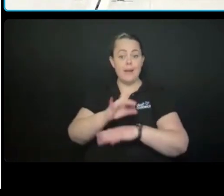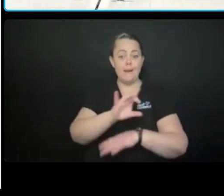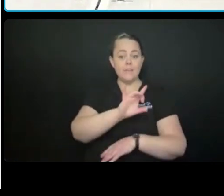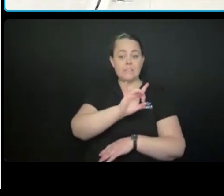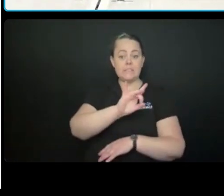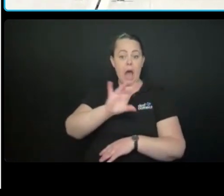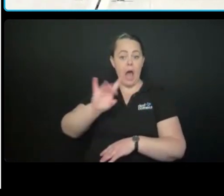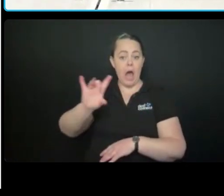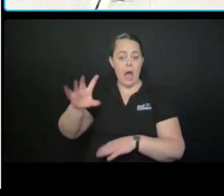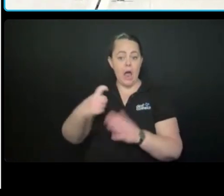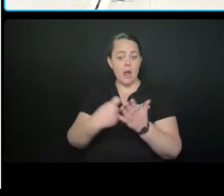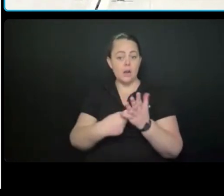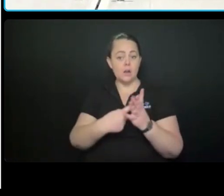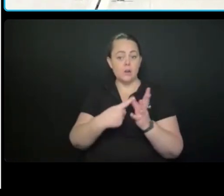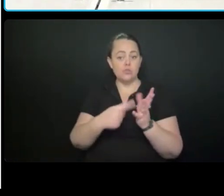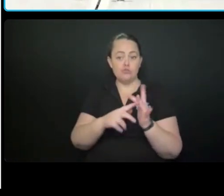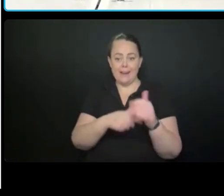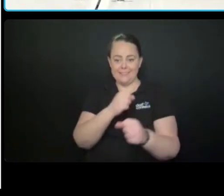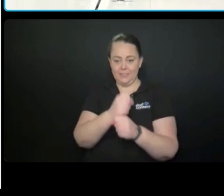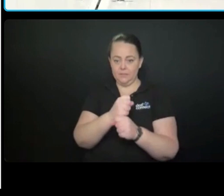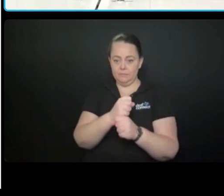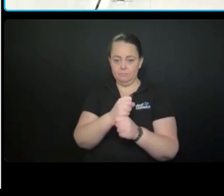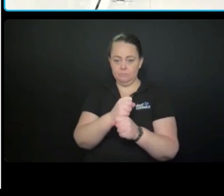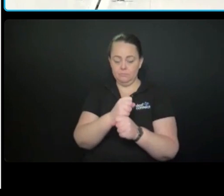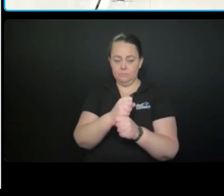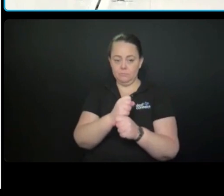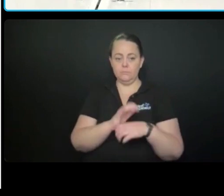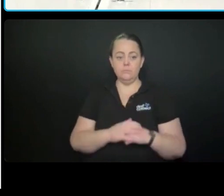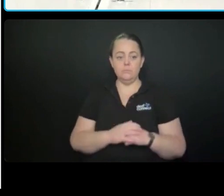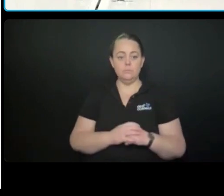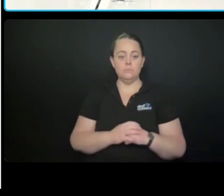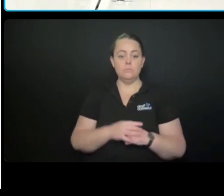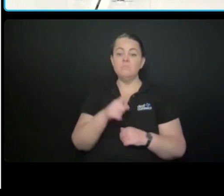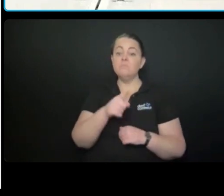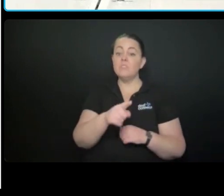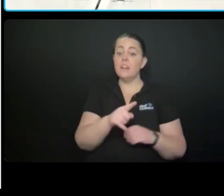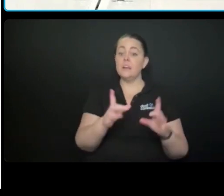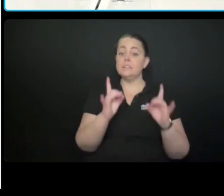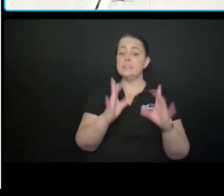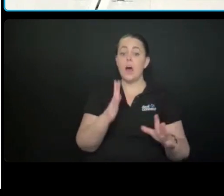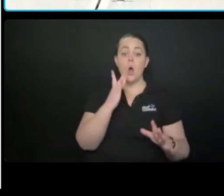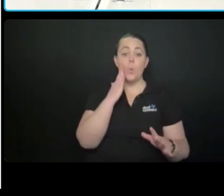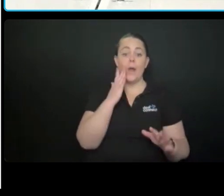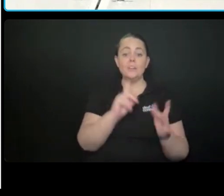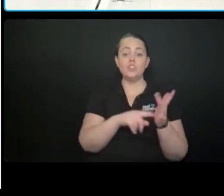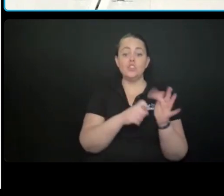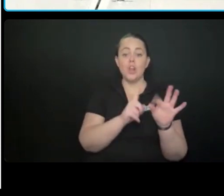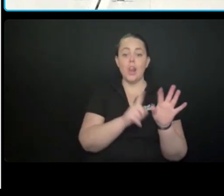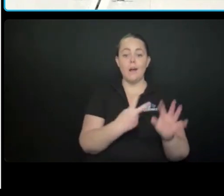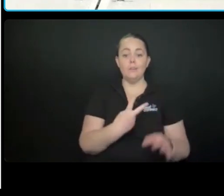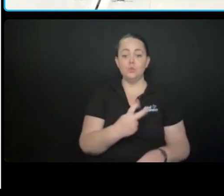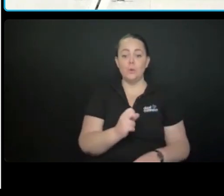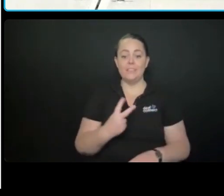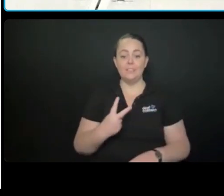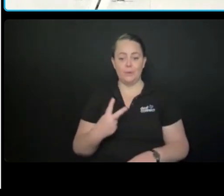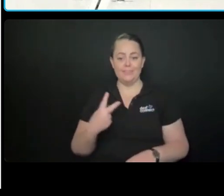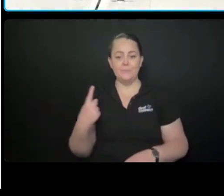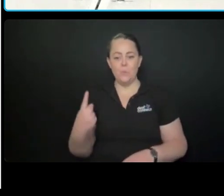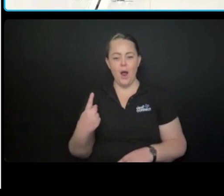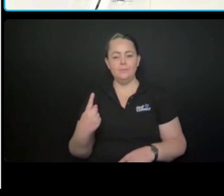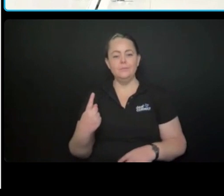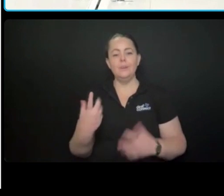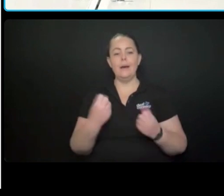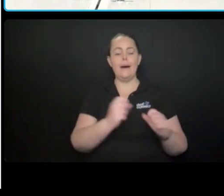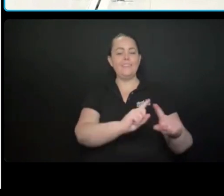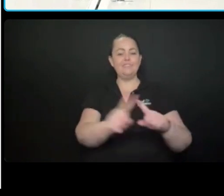to the 5 quality indicators, which have been in place since July 2021. We've been increasing those across further